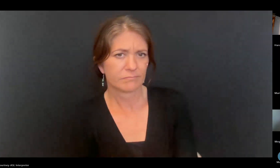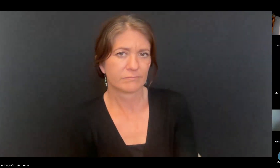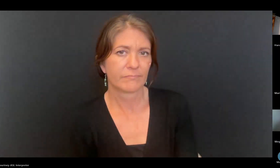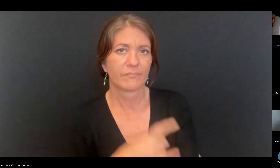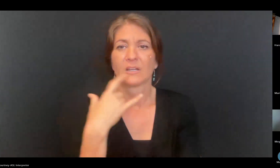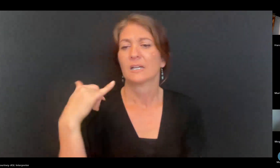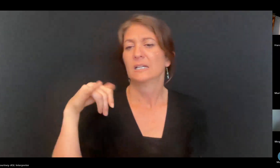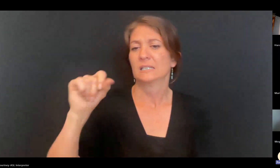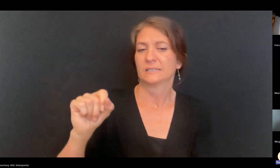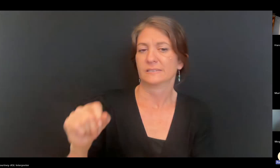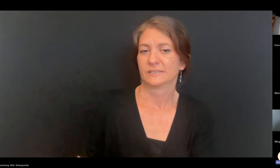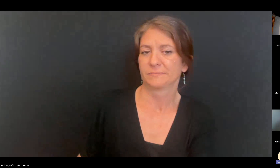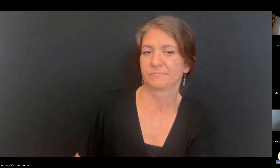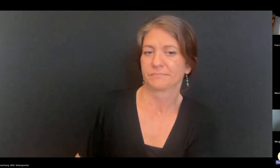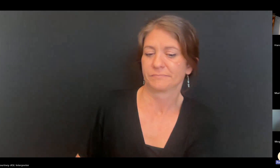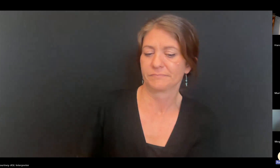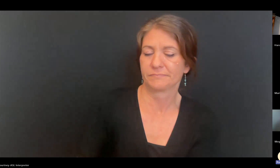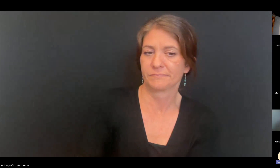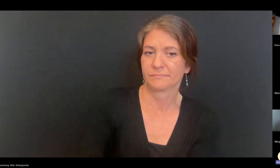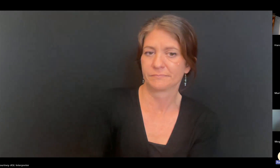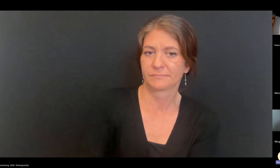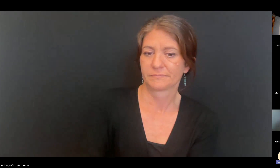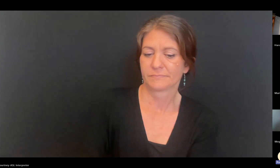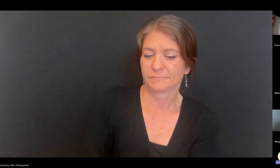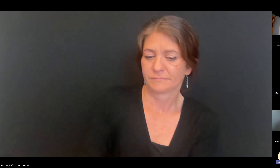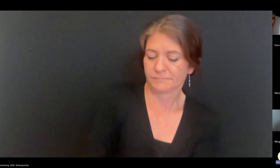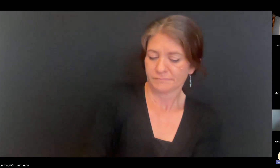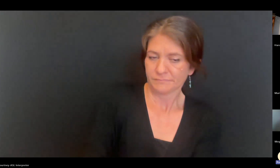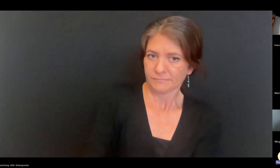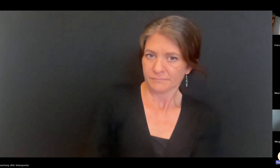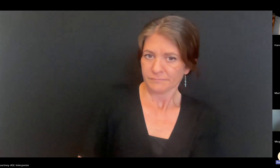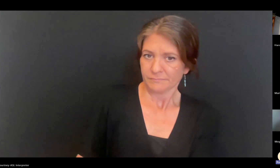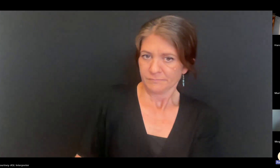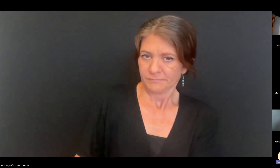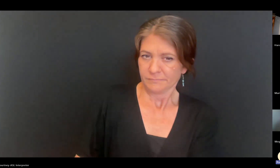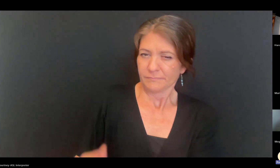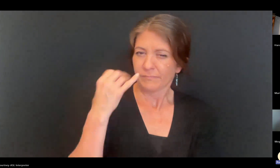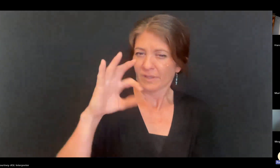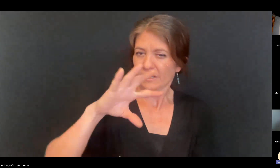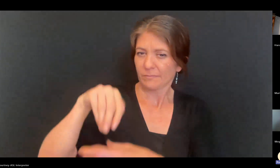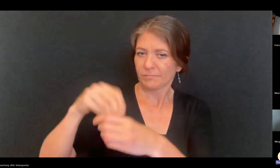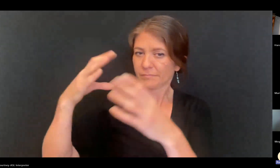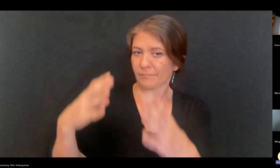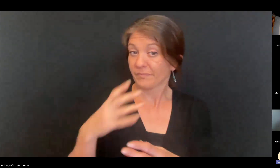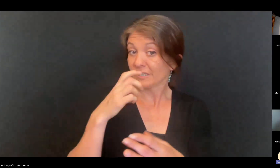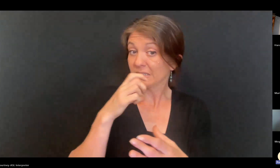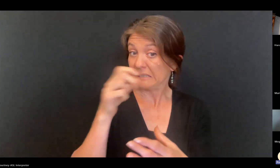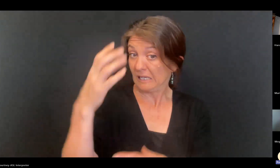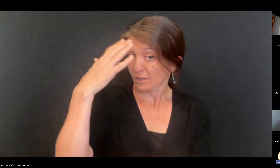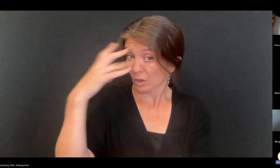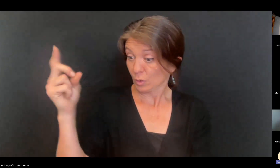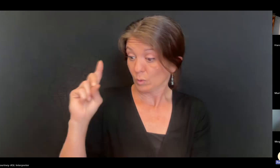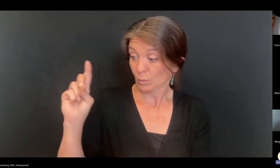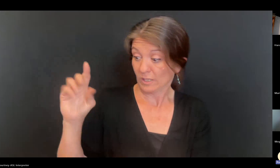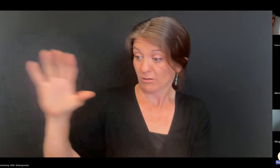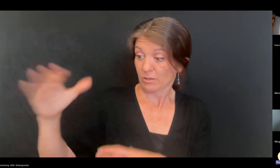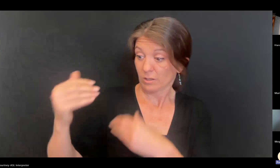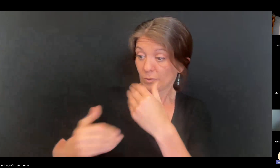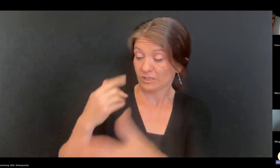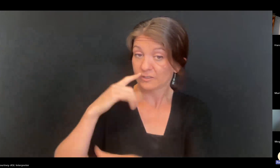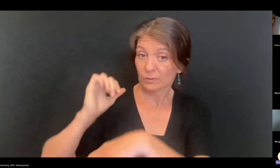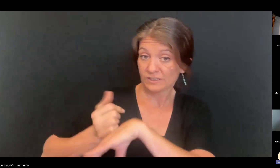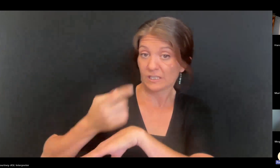Yes. I was wondering if a participant doesn't know where they are in the process of getting set up with services for the first time.